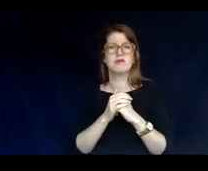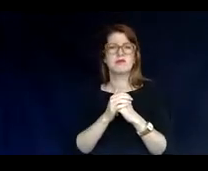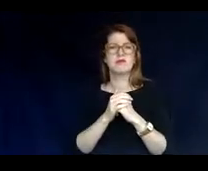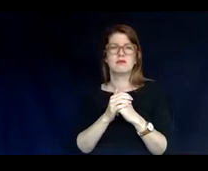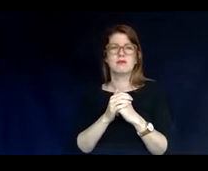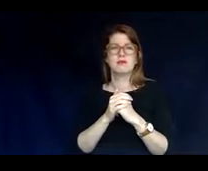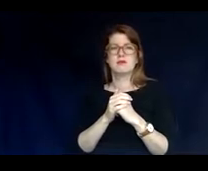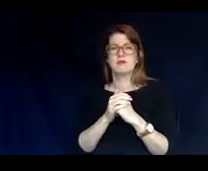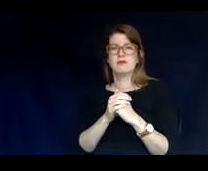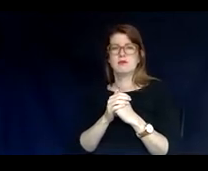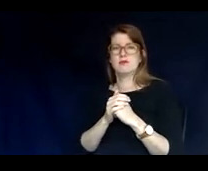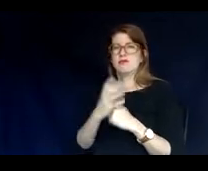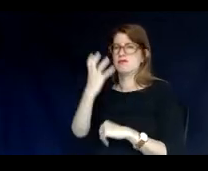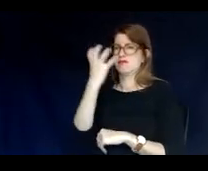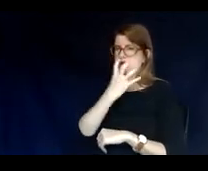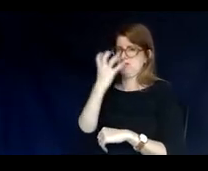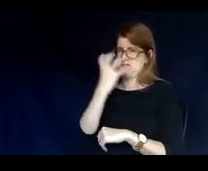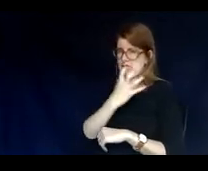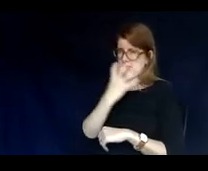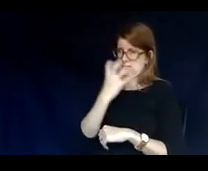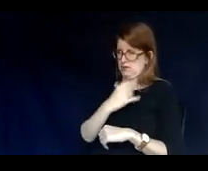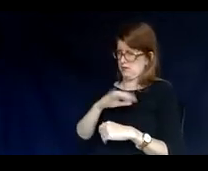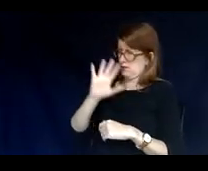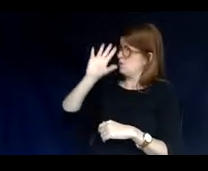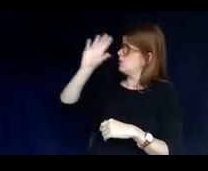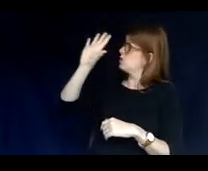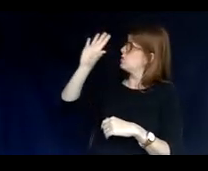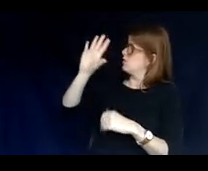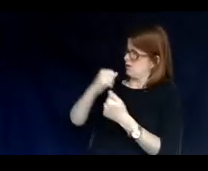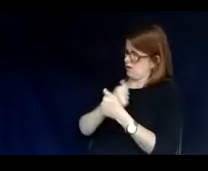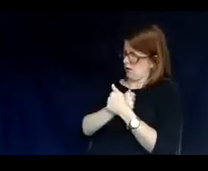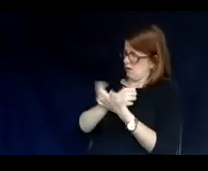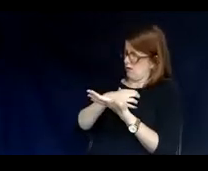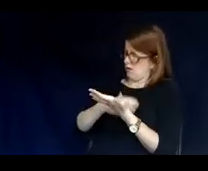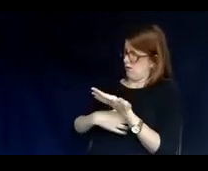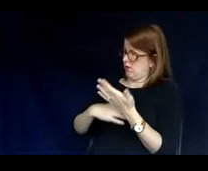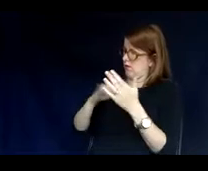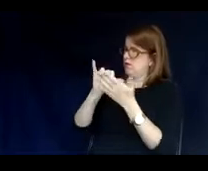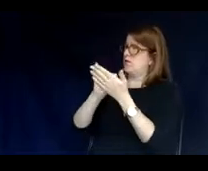times. Oh, what measure could amount to your tears?